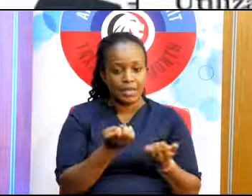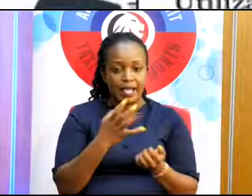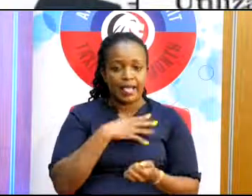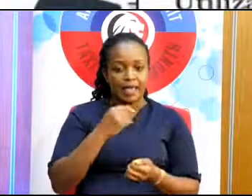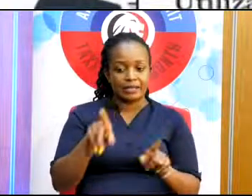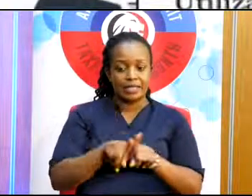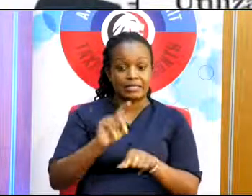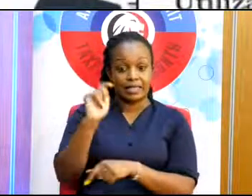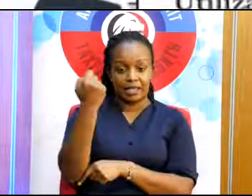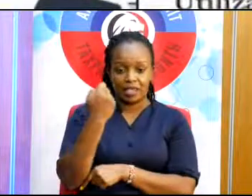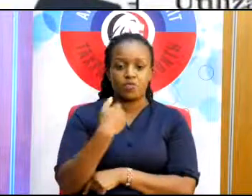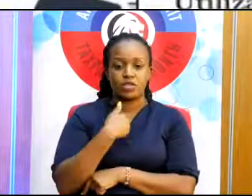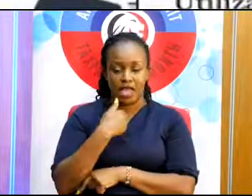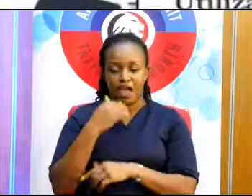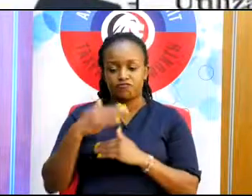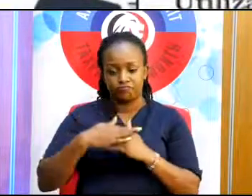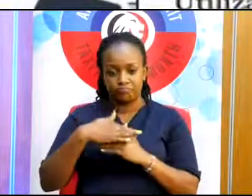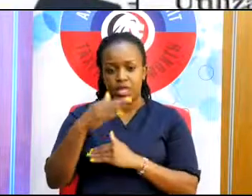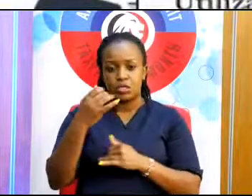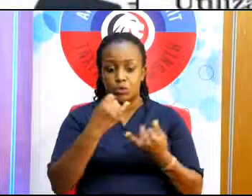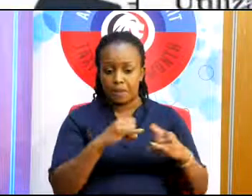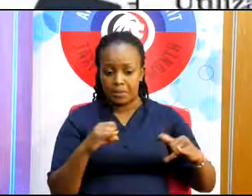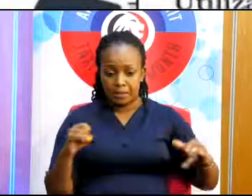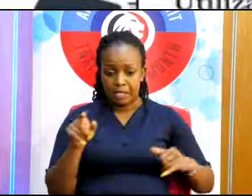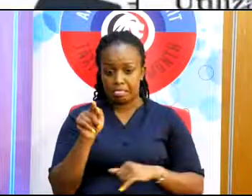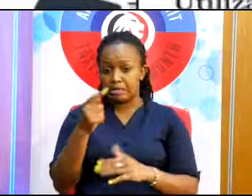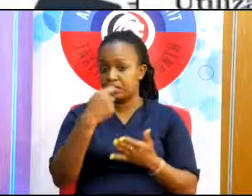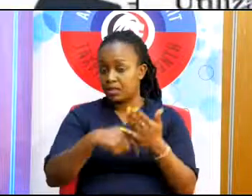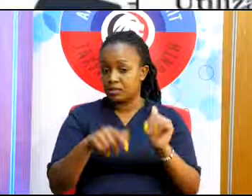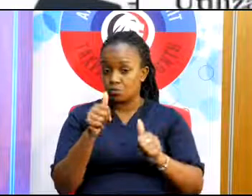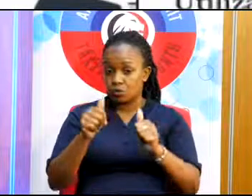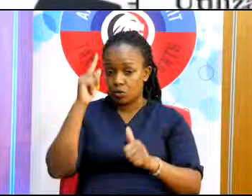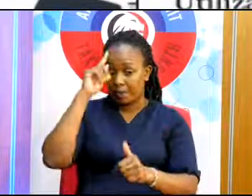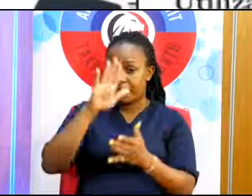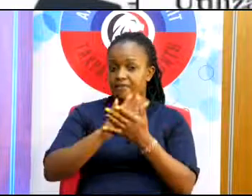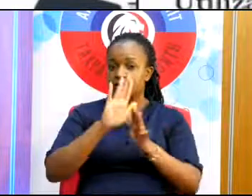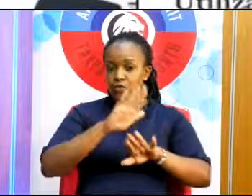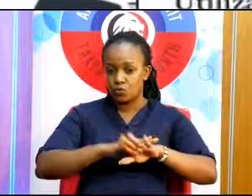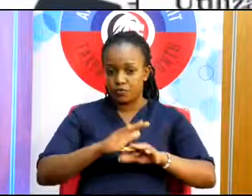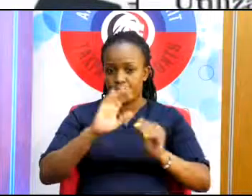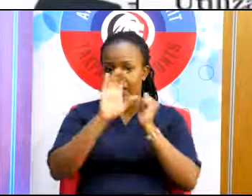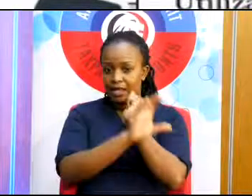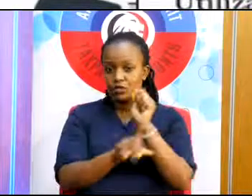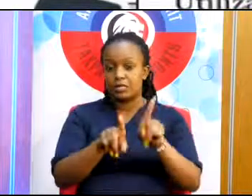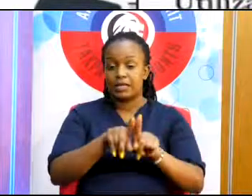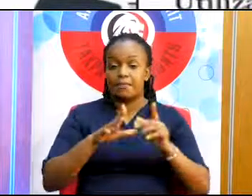have moved forward to implement this tax, and we believe it is good for our country and our people.